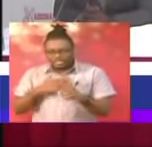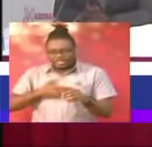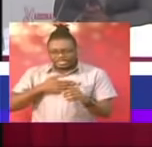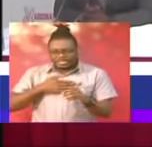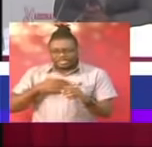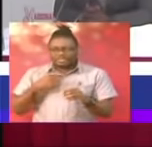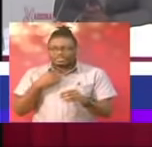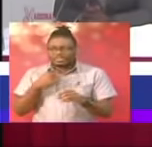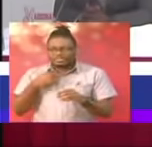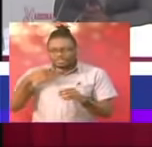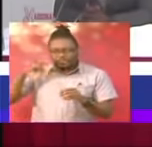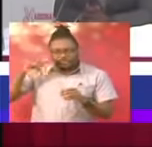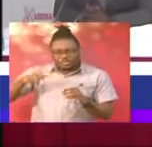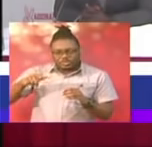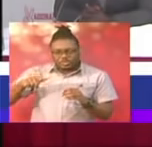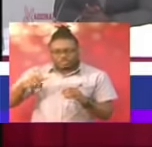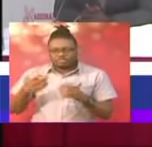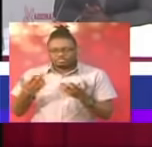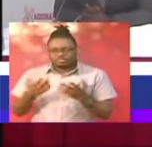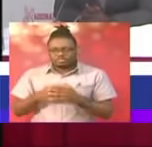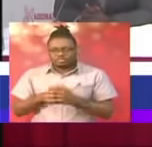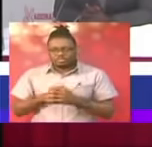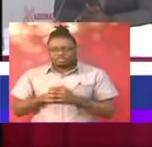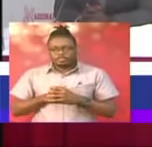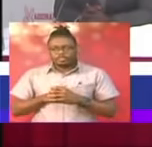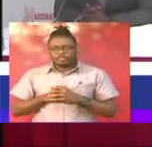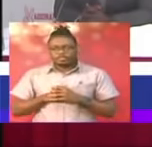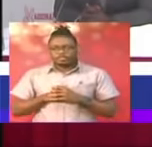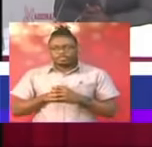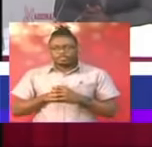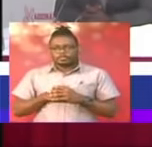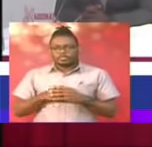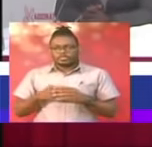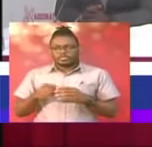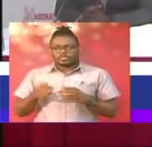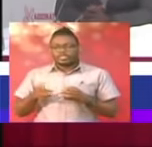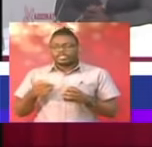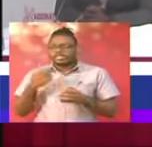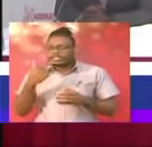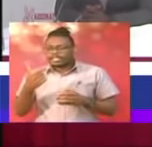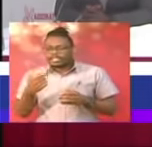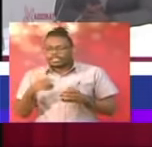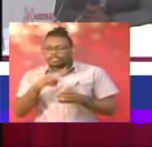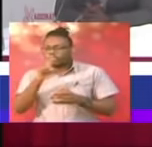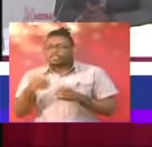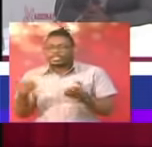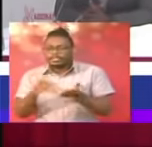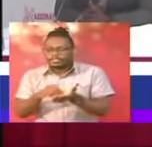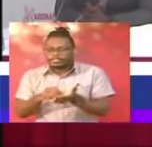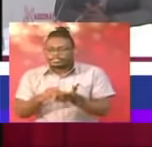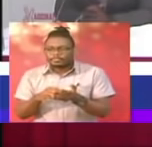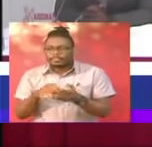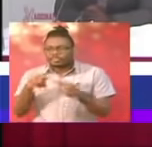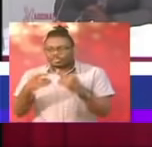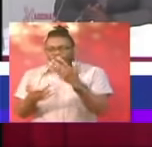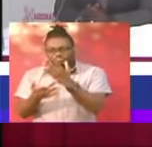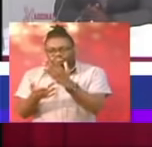Could you pose your question and turn down your audio, please? Okay, so we seem to have some